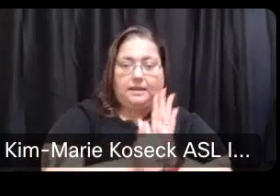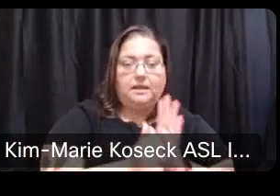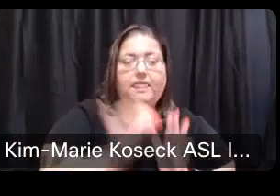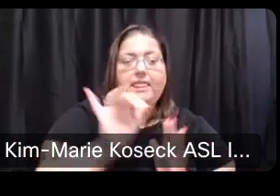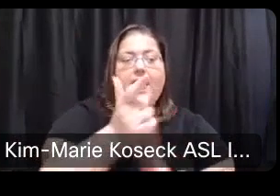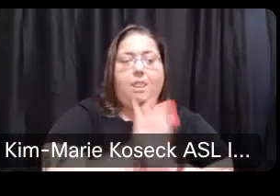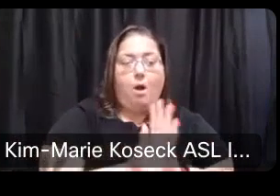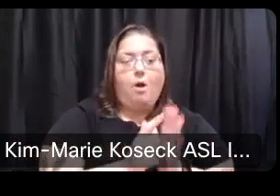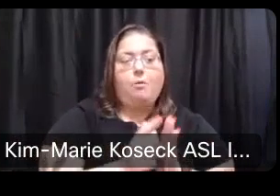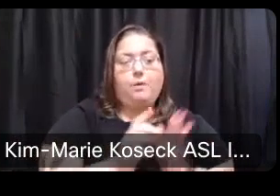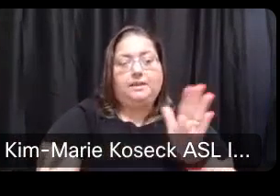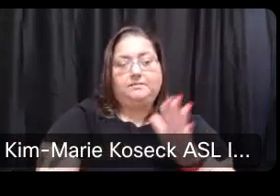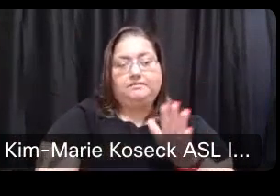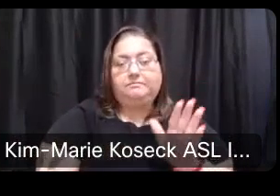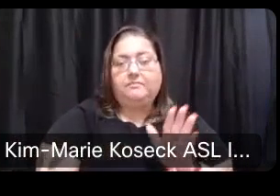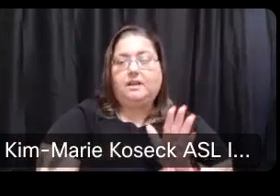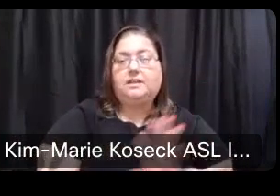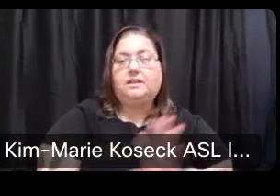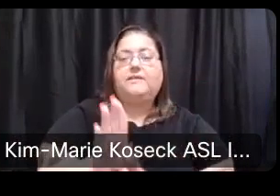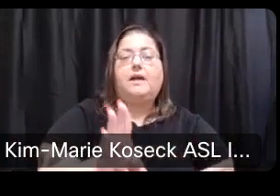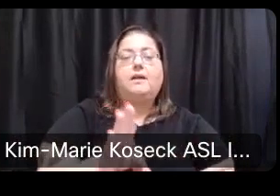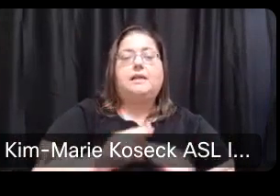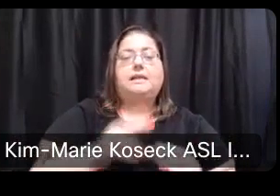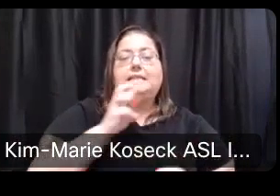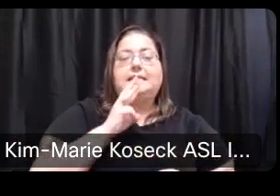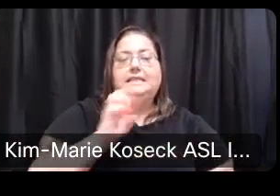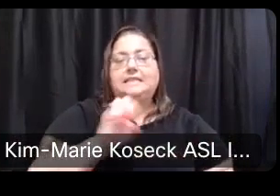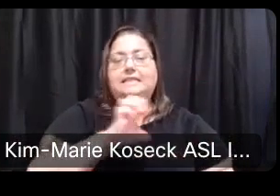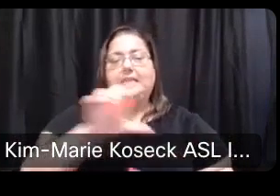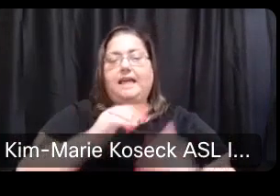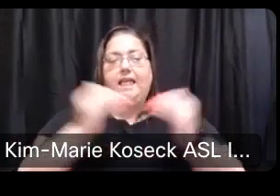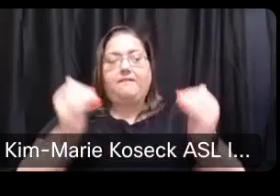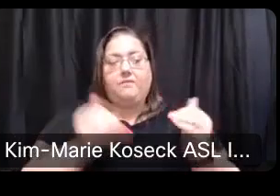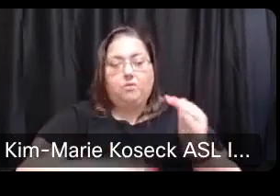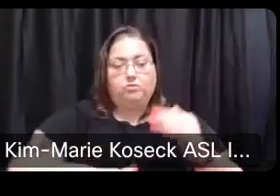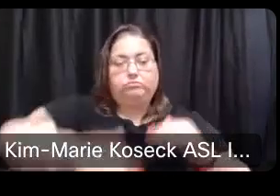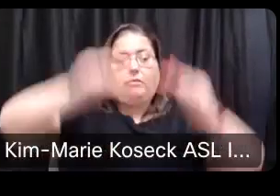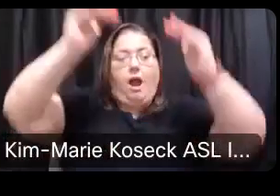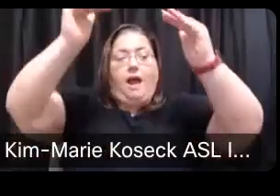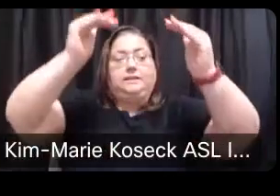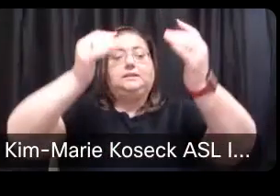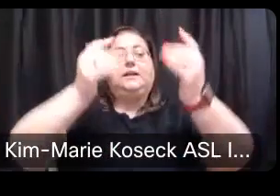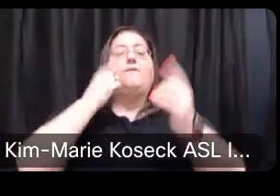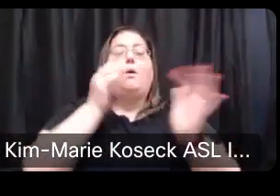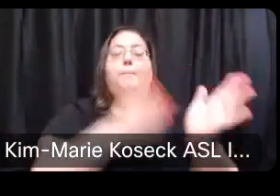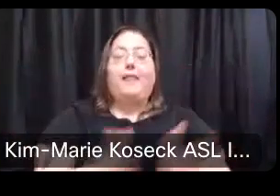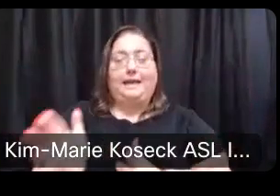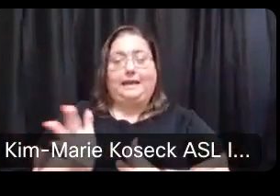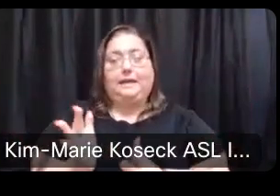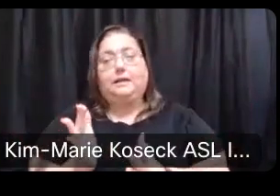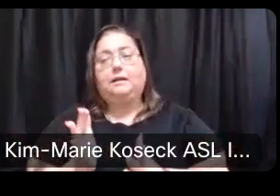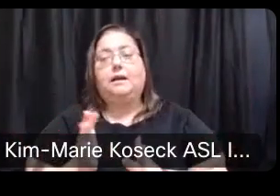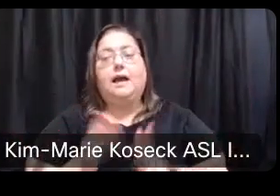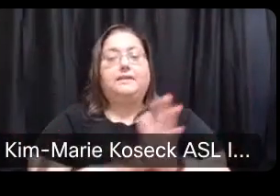we developed sea level rise projections, which are very important for planning and development. We added sea